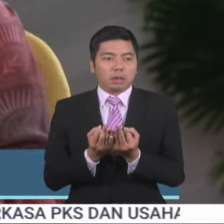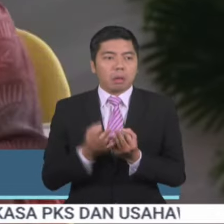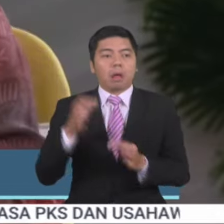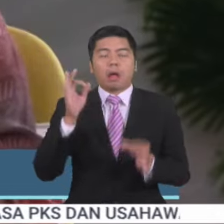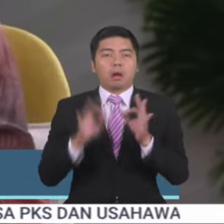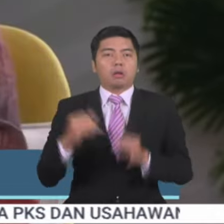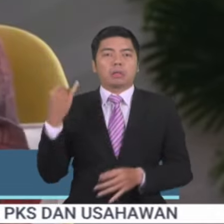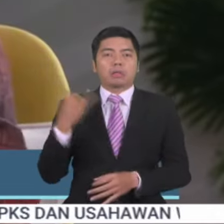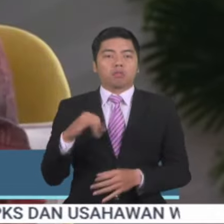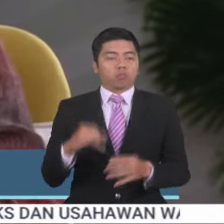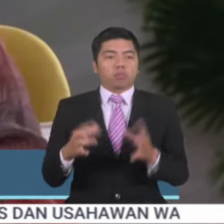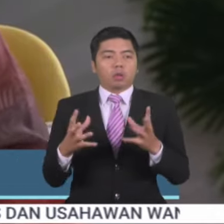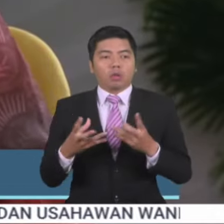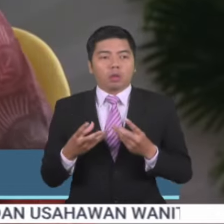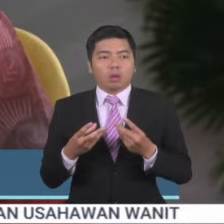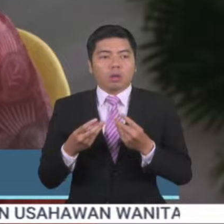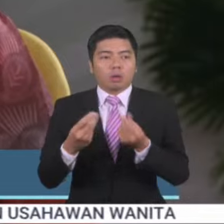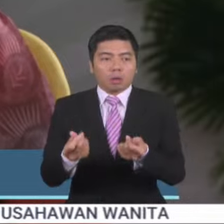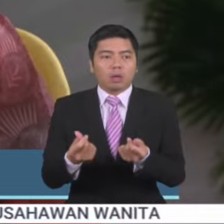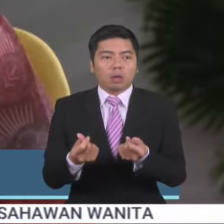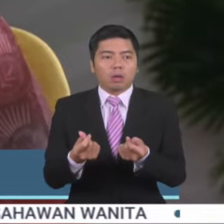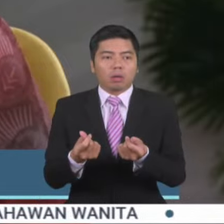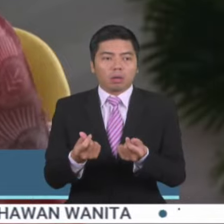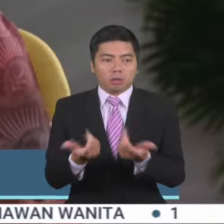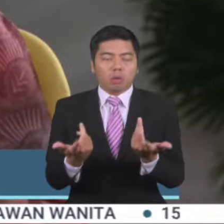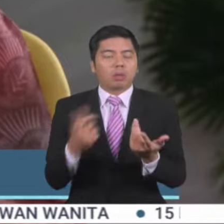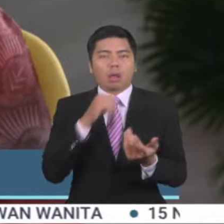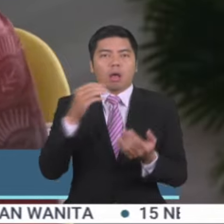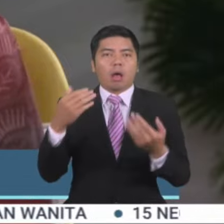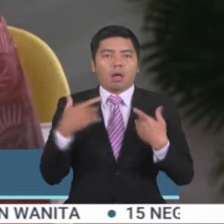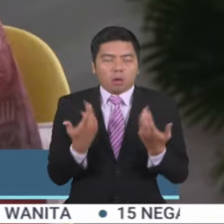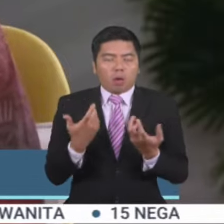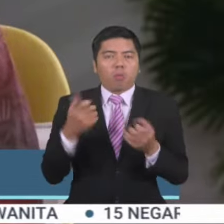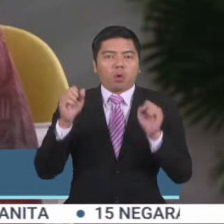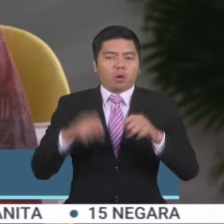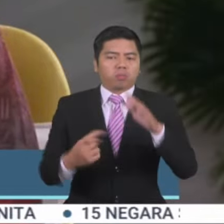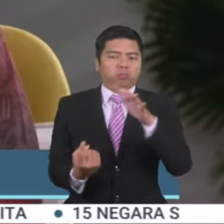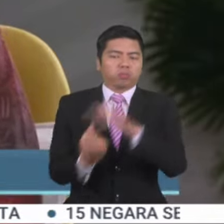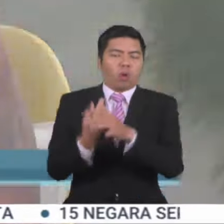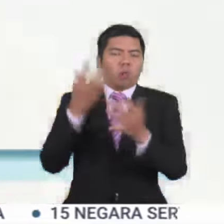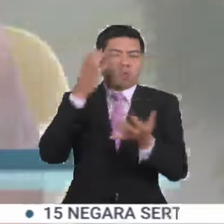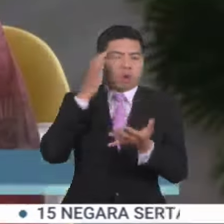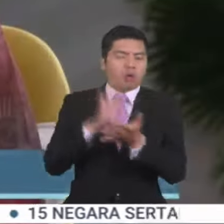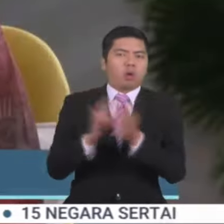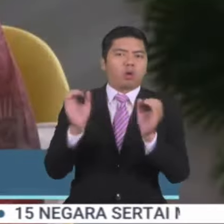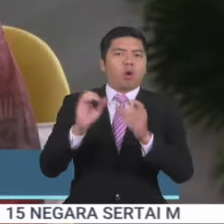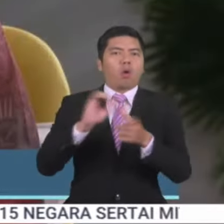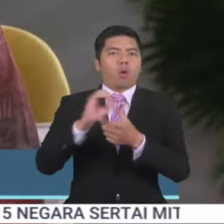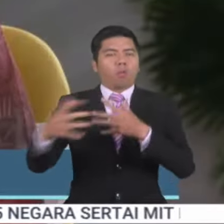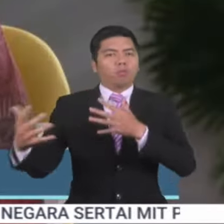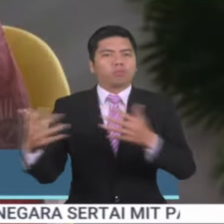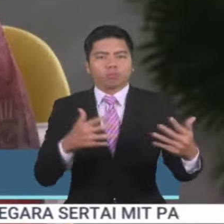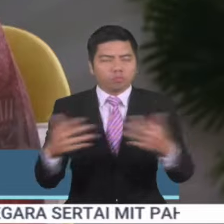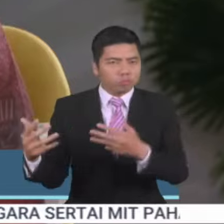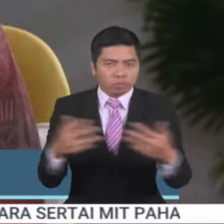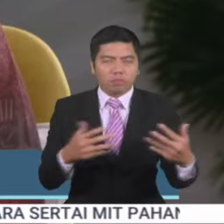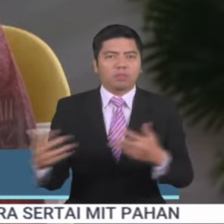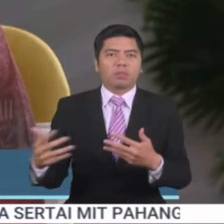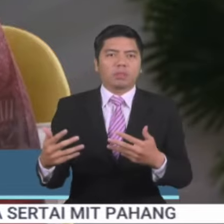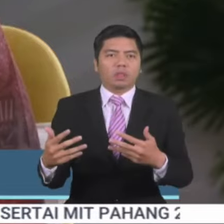resolve, it's not going to cause any sort of a distrust and enmity and war. I will hope